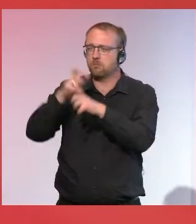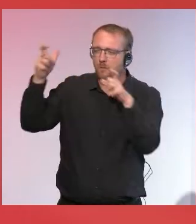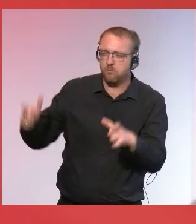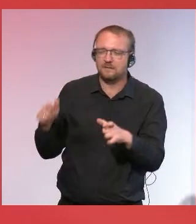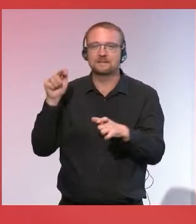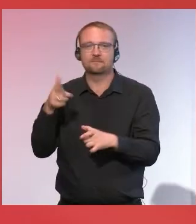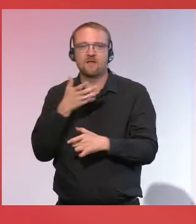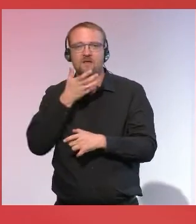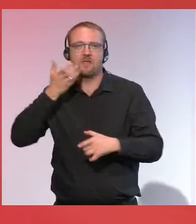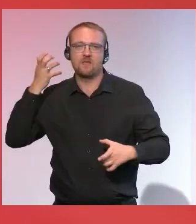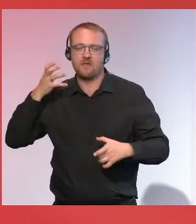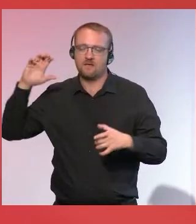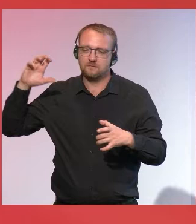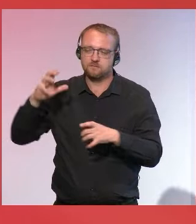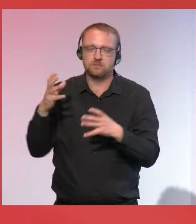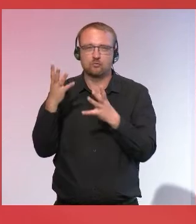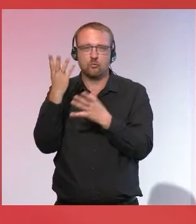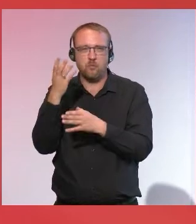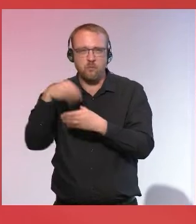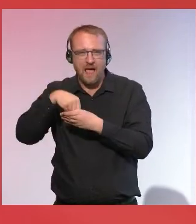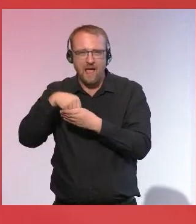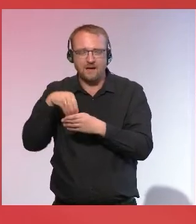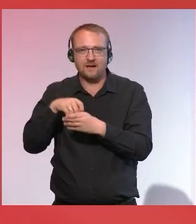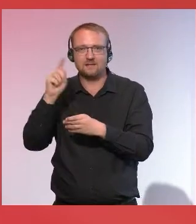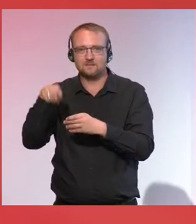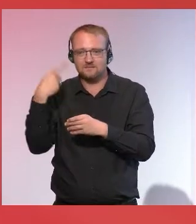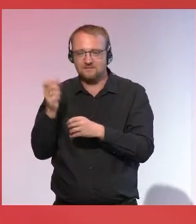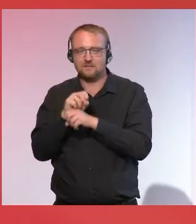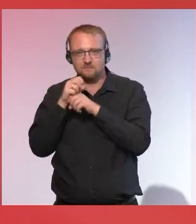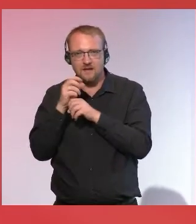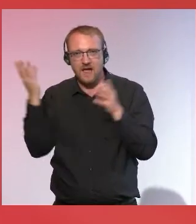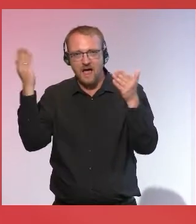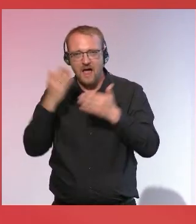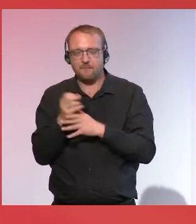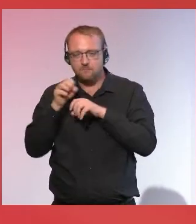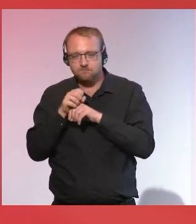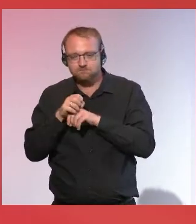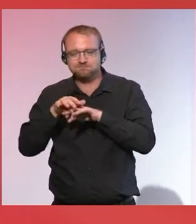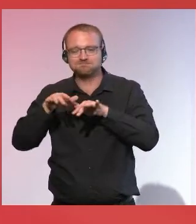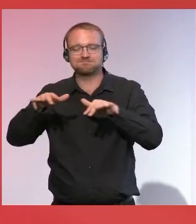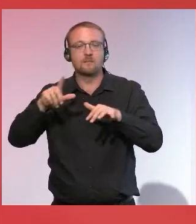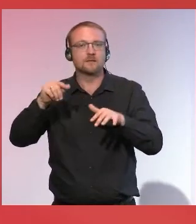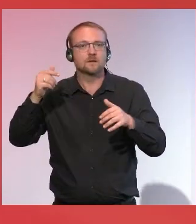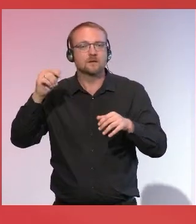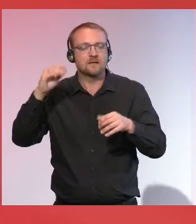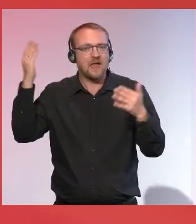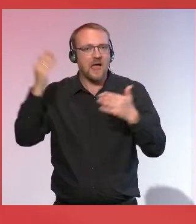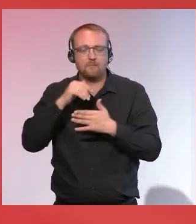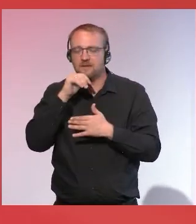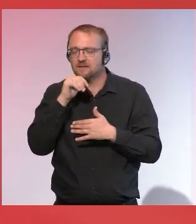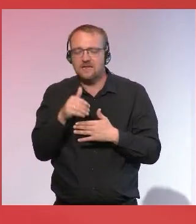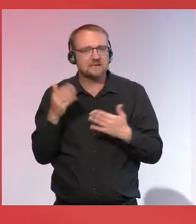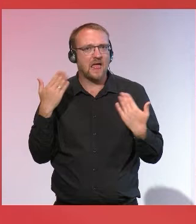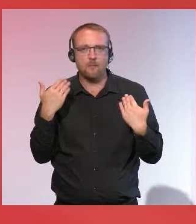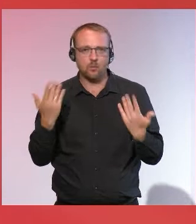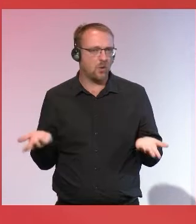heat, which means, especially in the evenings, it doesn't cool down. And in the rural environment, because of all the greenery, it cools